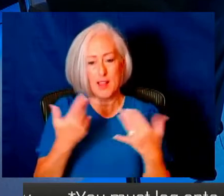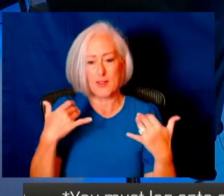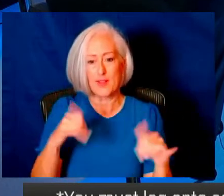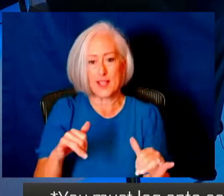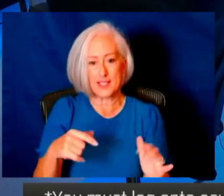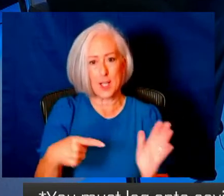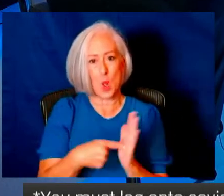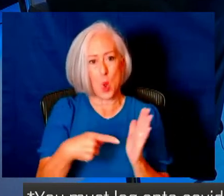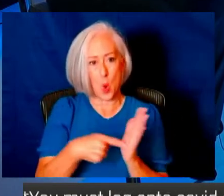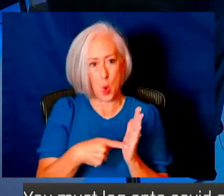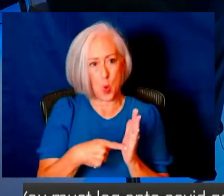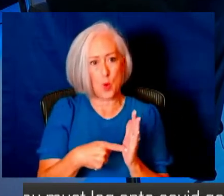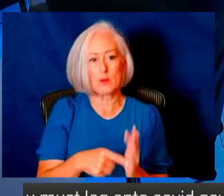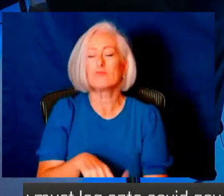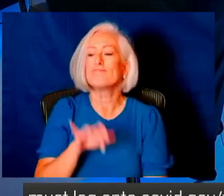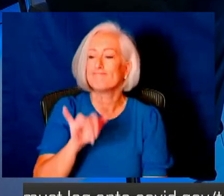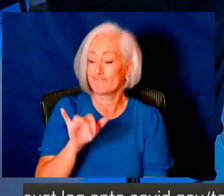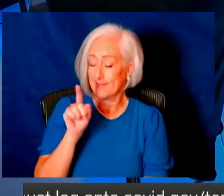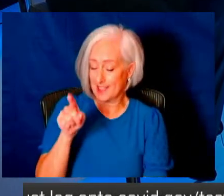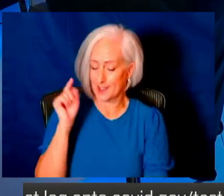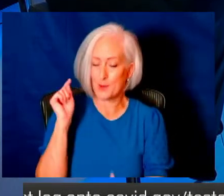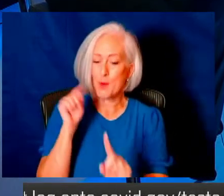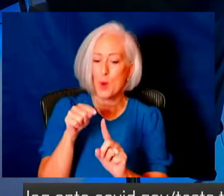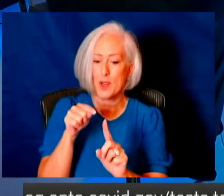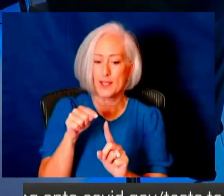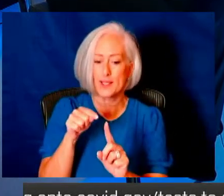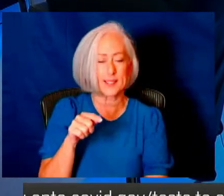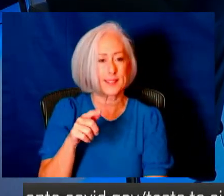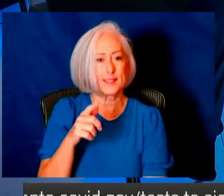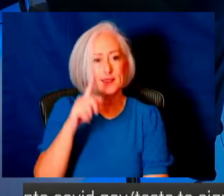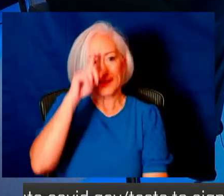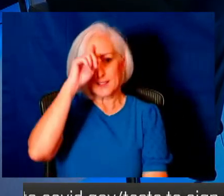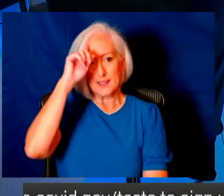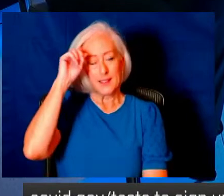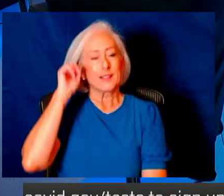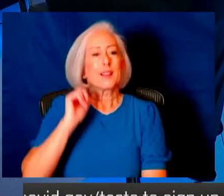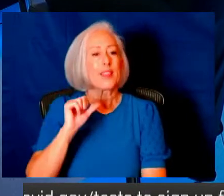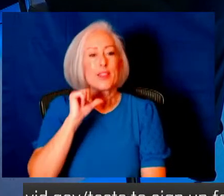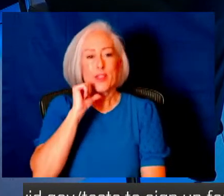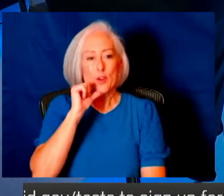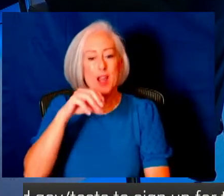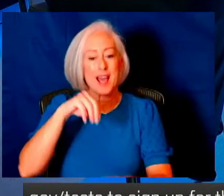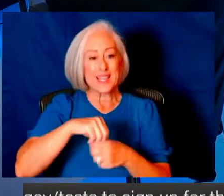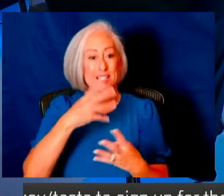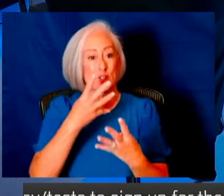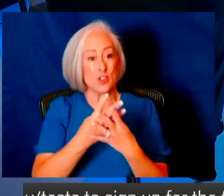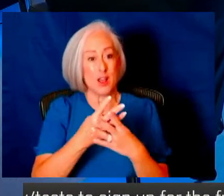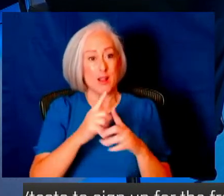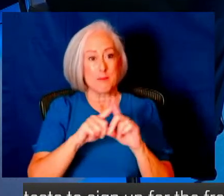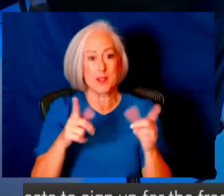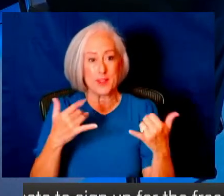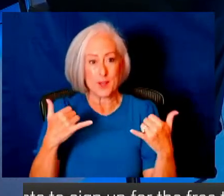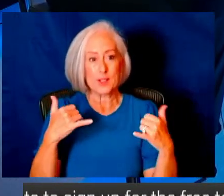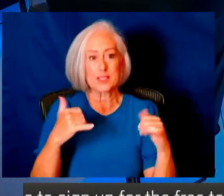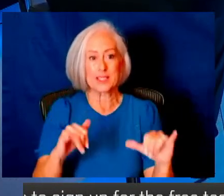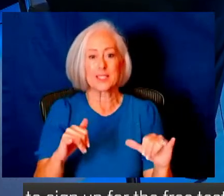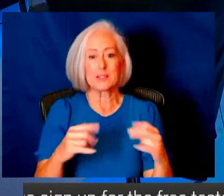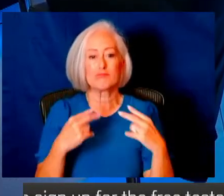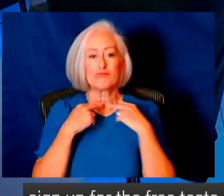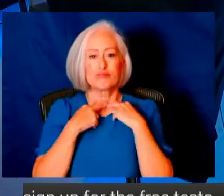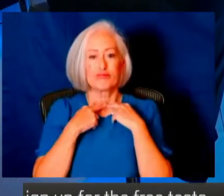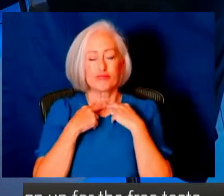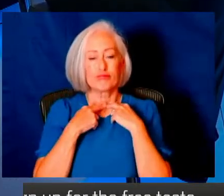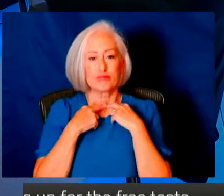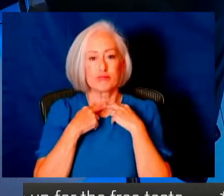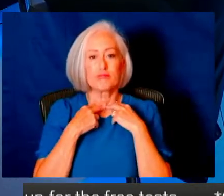So that goes to your point. They're not incarcerated anymore, but they're still incarcerated. Yeah, no, it's a social incarceration as opposed to